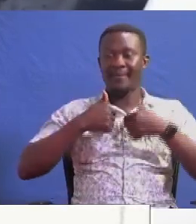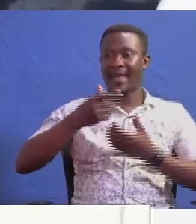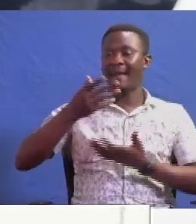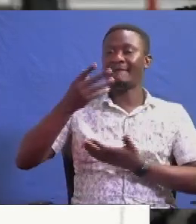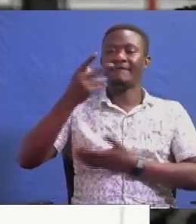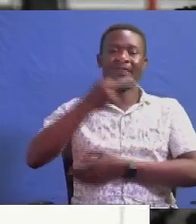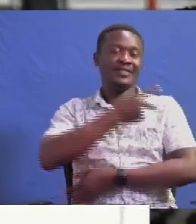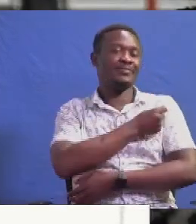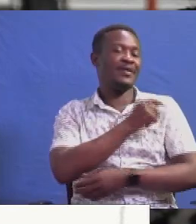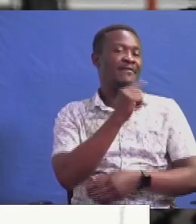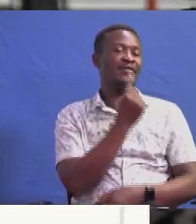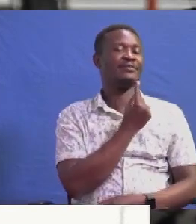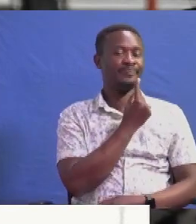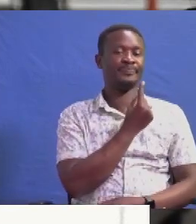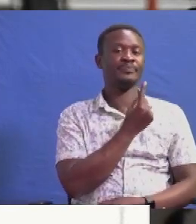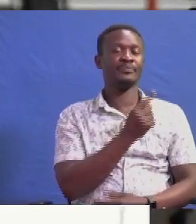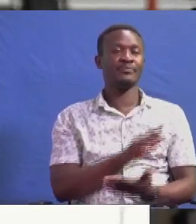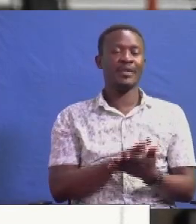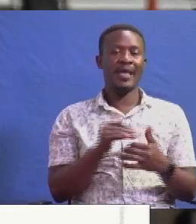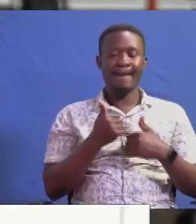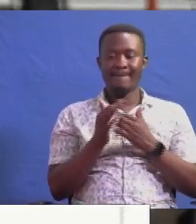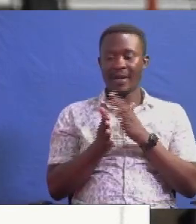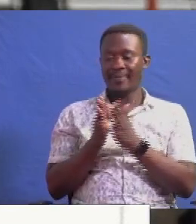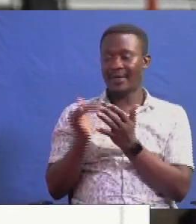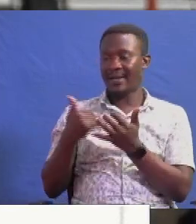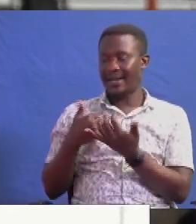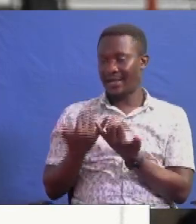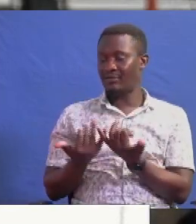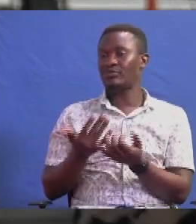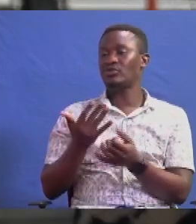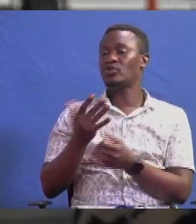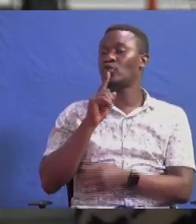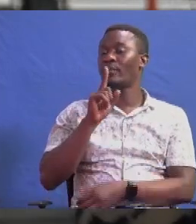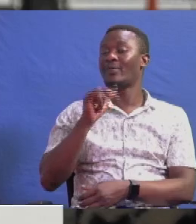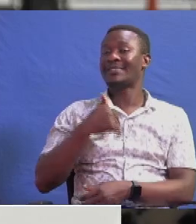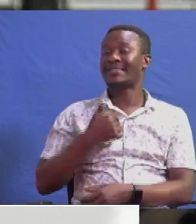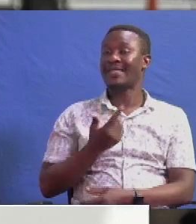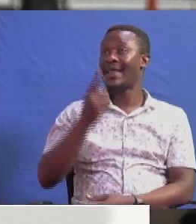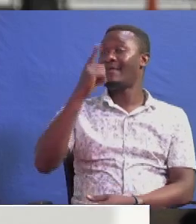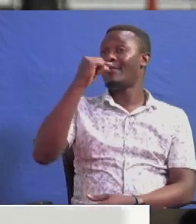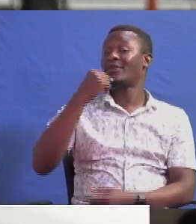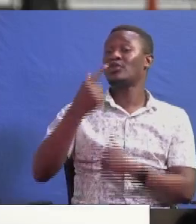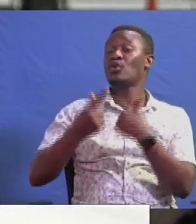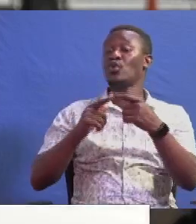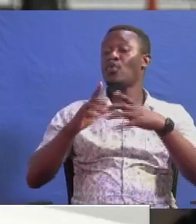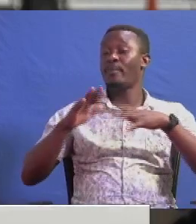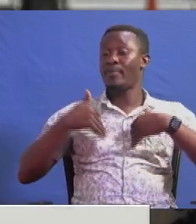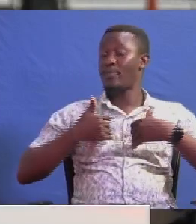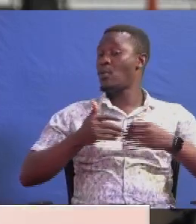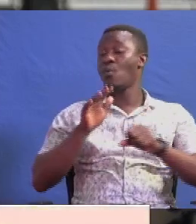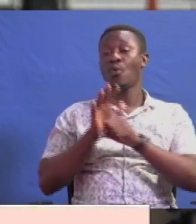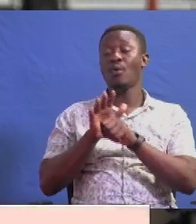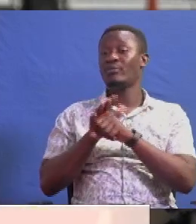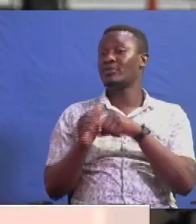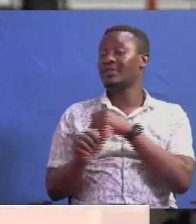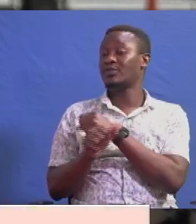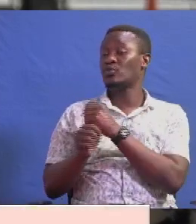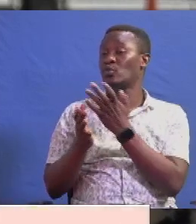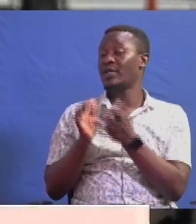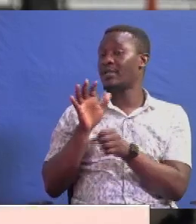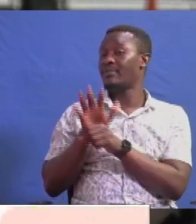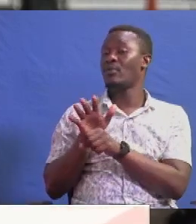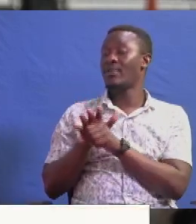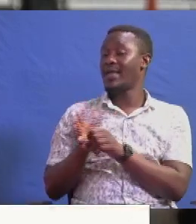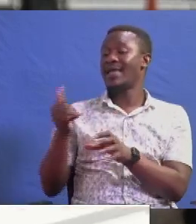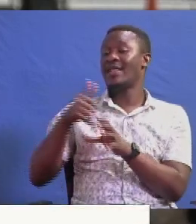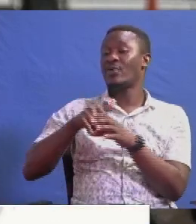first. Careful planning at this point is paramount to make sure that the vaccines get to the people who are most at risk and who need it most, including